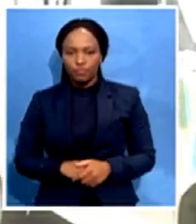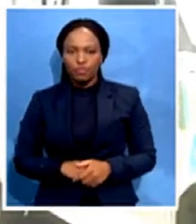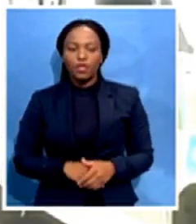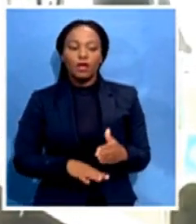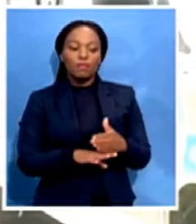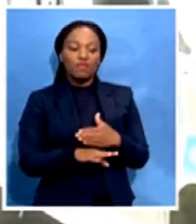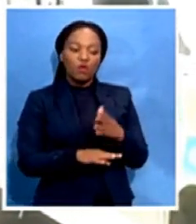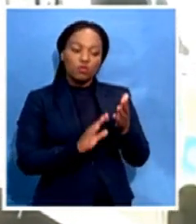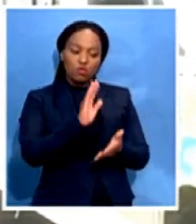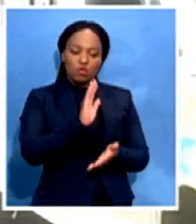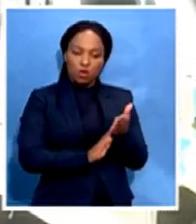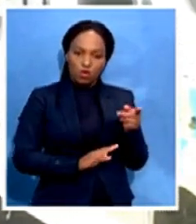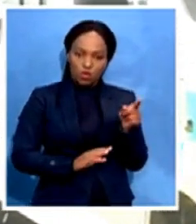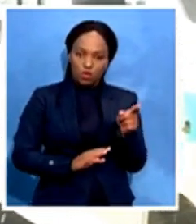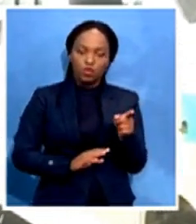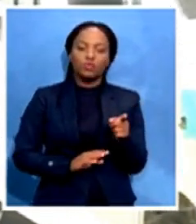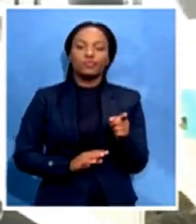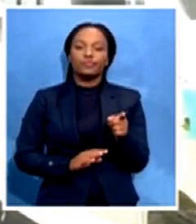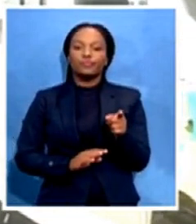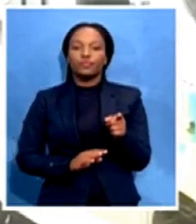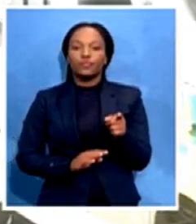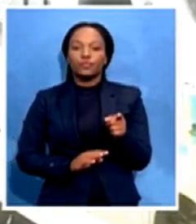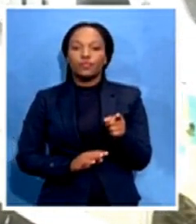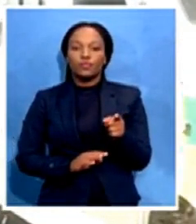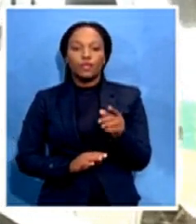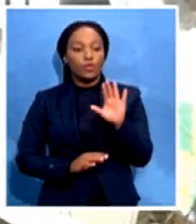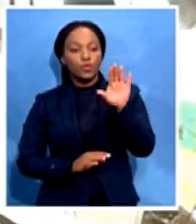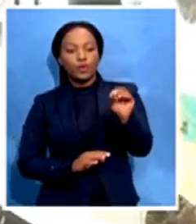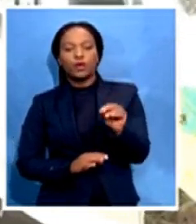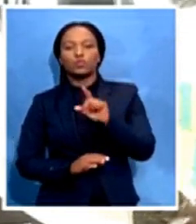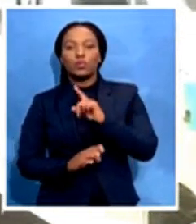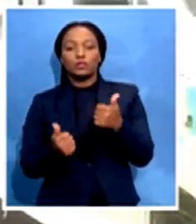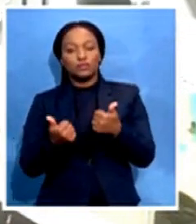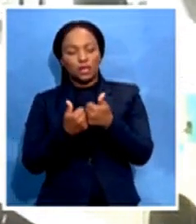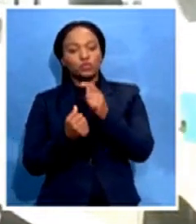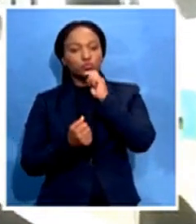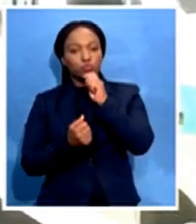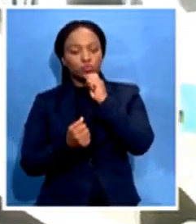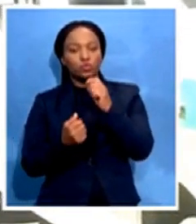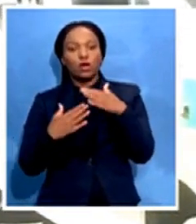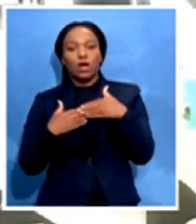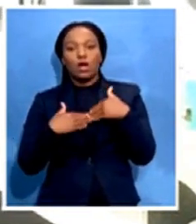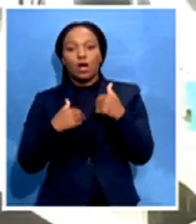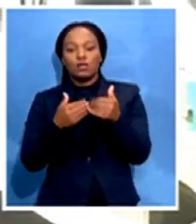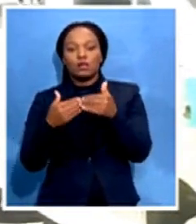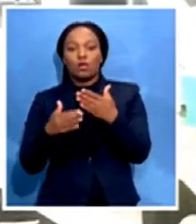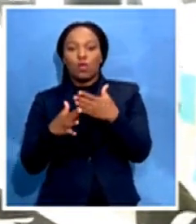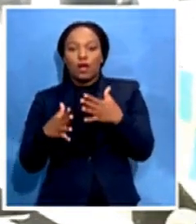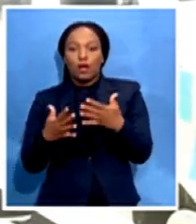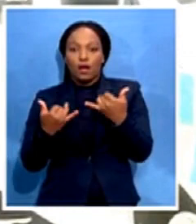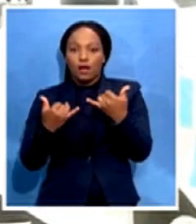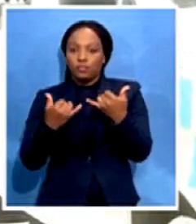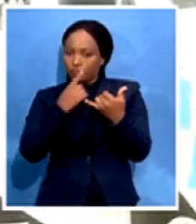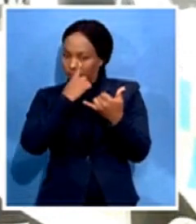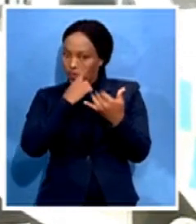been a very challenging year for healthcare workers, and we've seen the vaccination being rolled out across several of the provinces. Yes. What is your